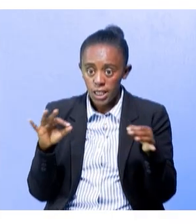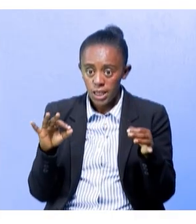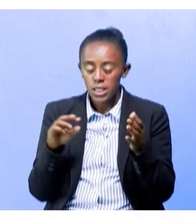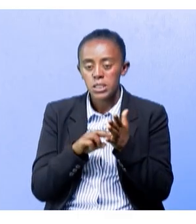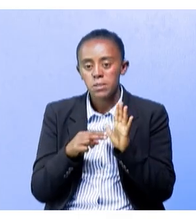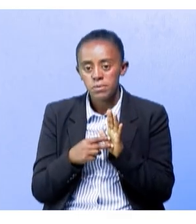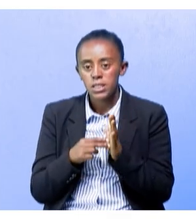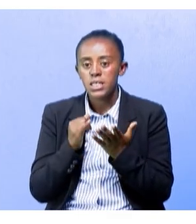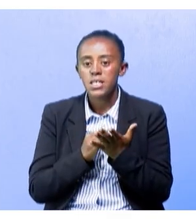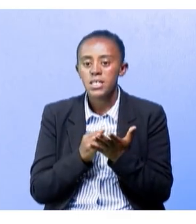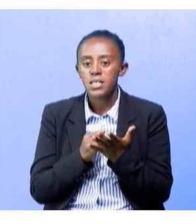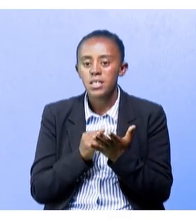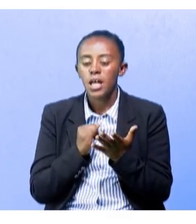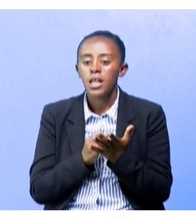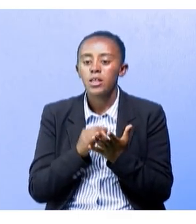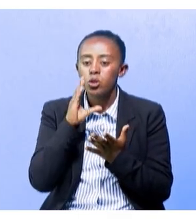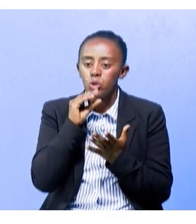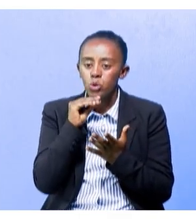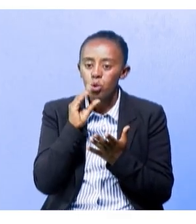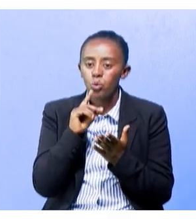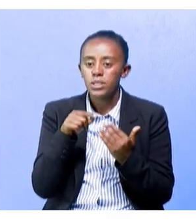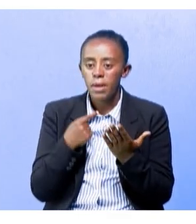it talks about